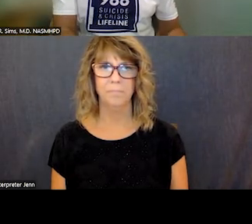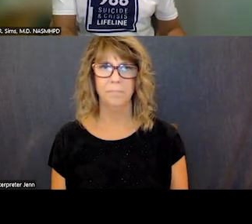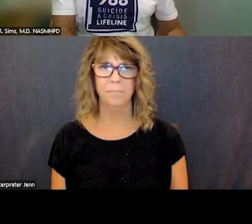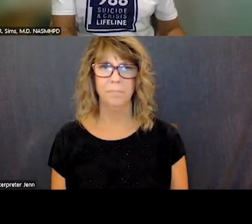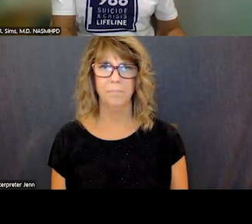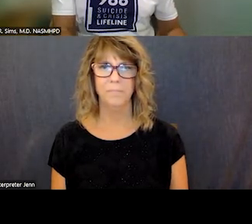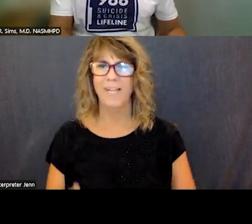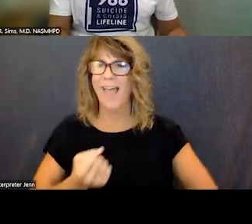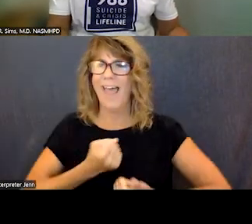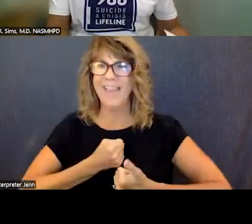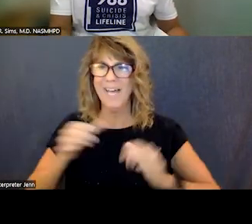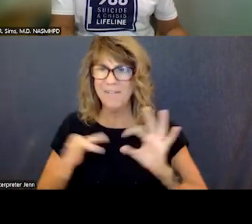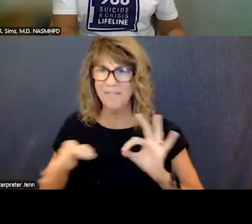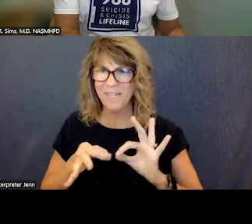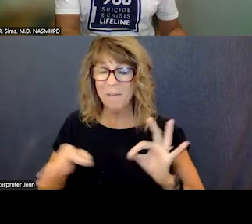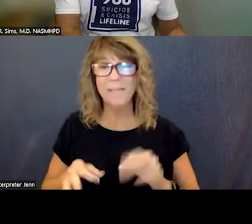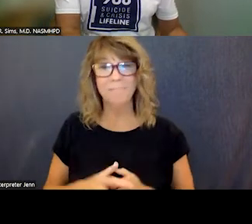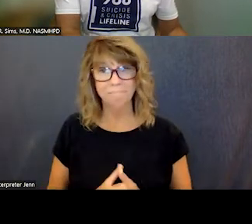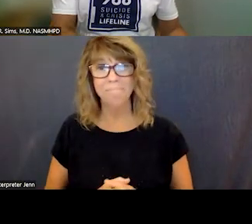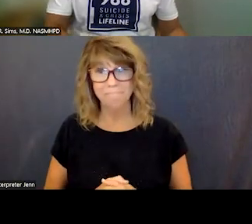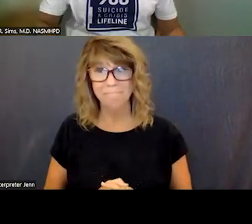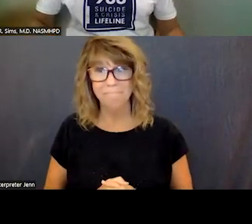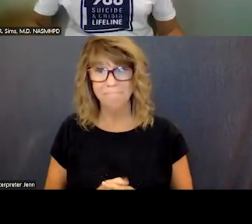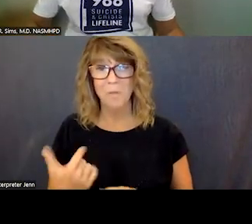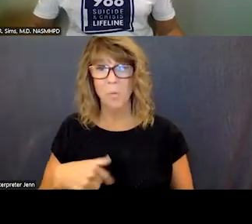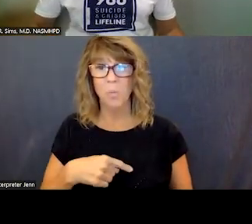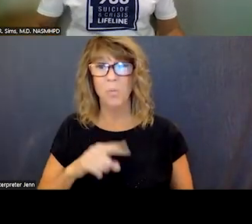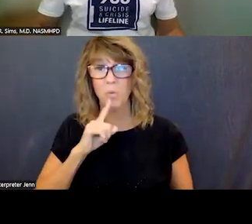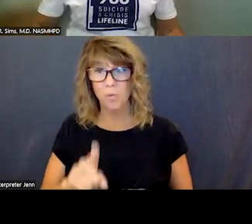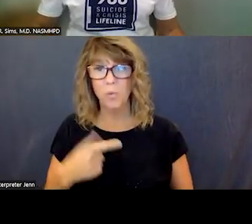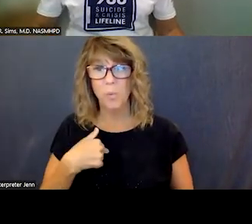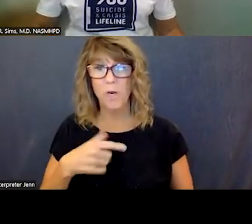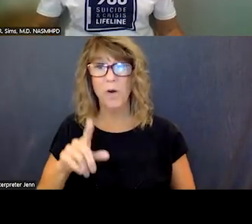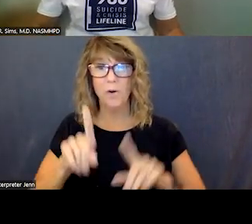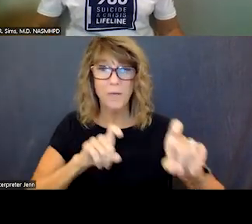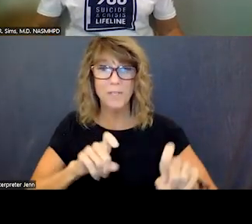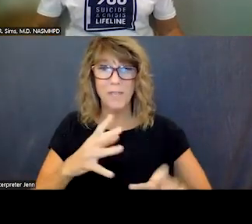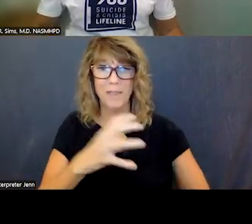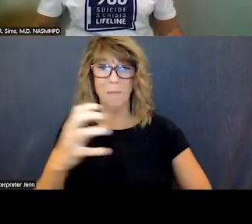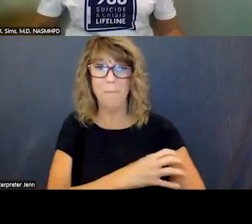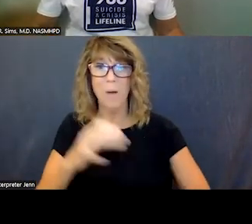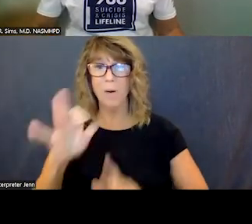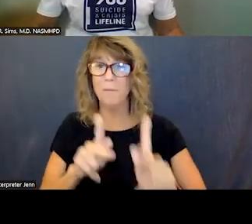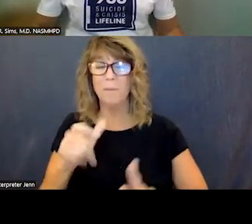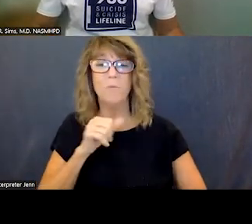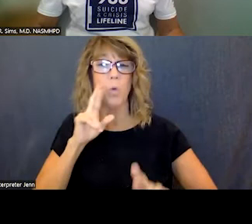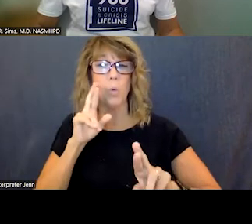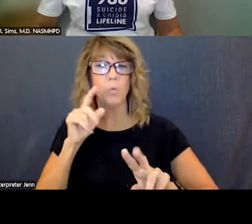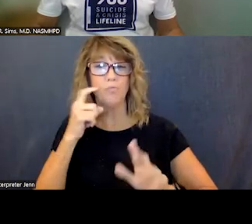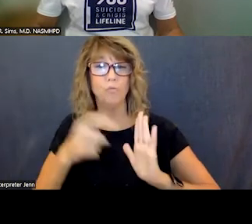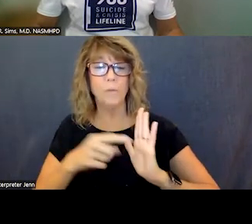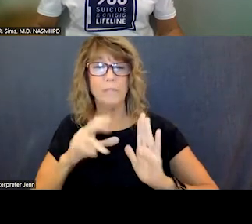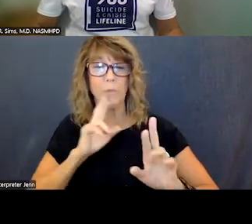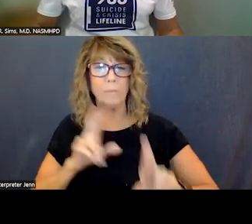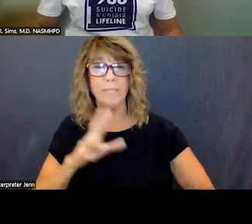And I love the comment. It is indeed, we are questioning the power of the people, because if we look at the responses, nearly